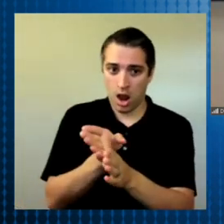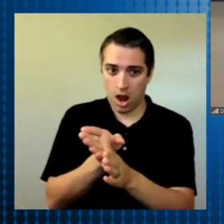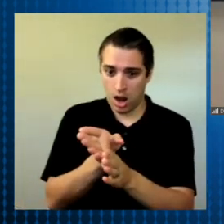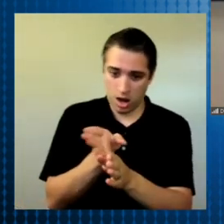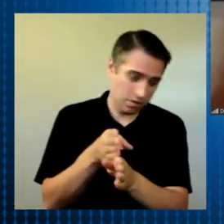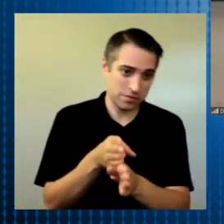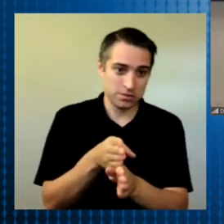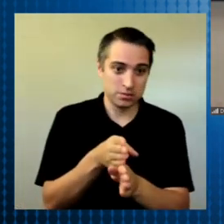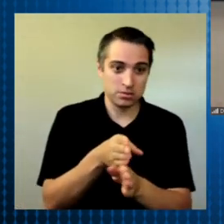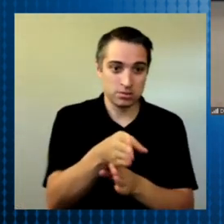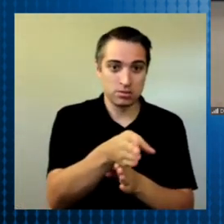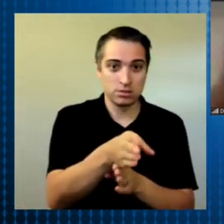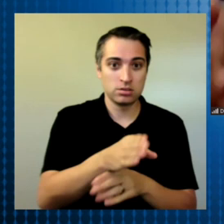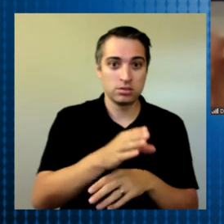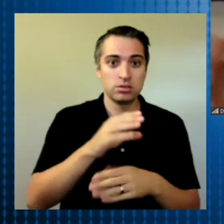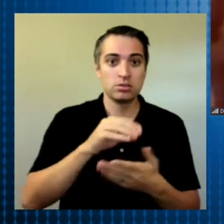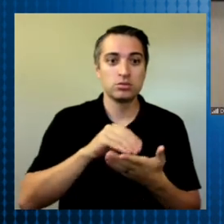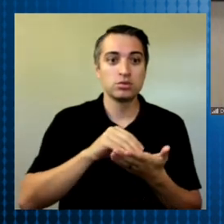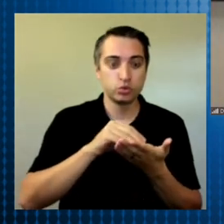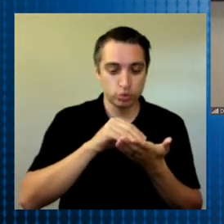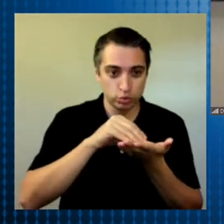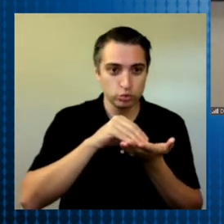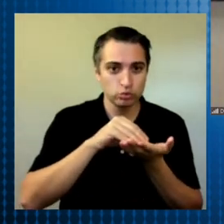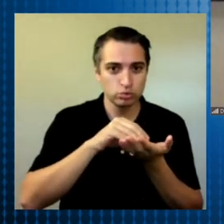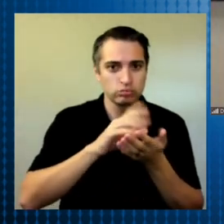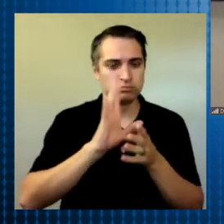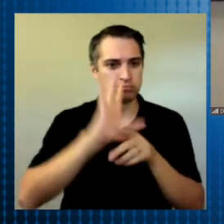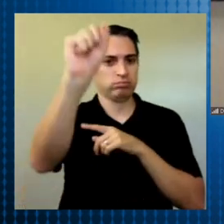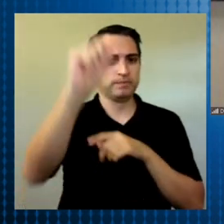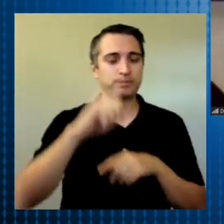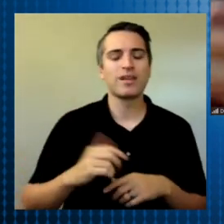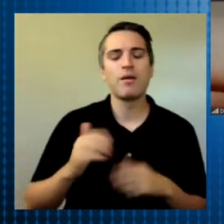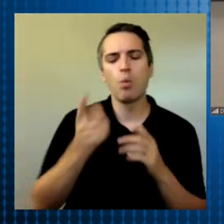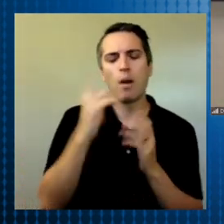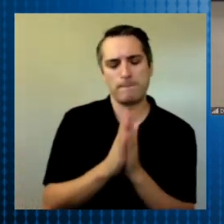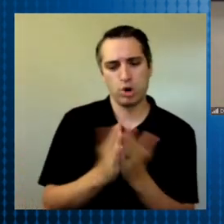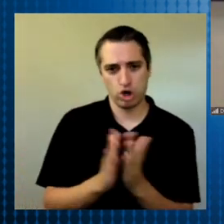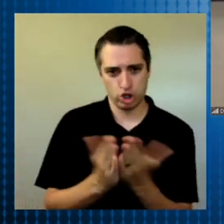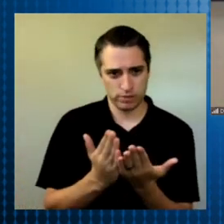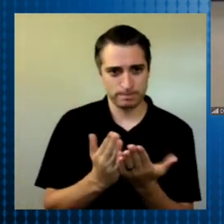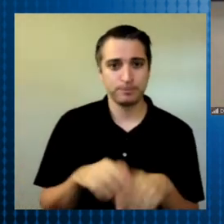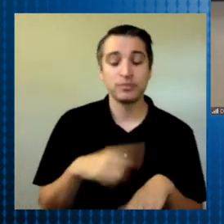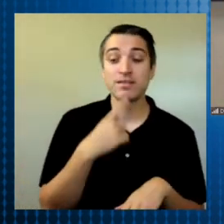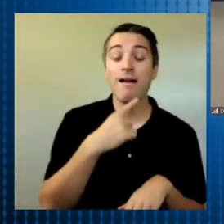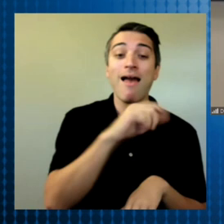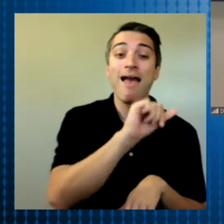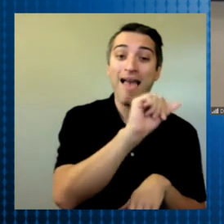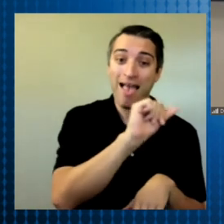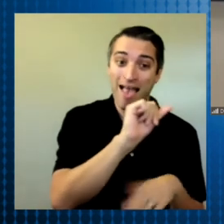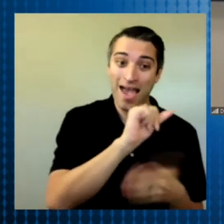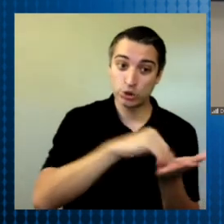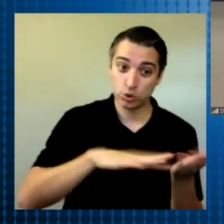should read that I love. The author of the book says the A students work for the C students and the